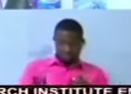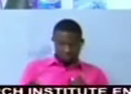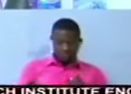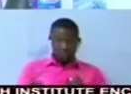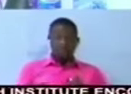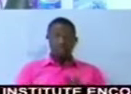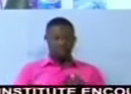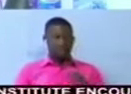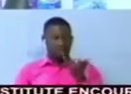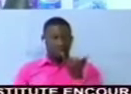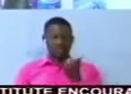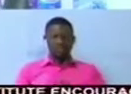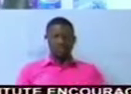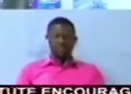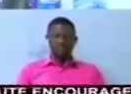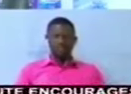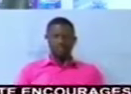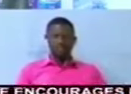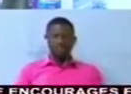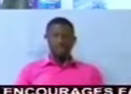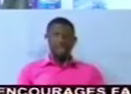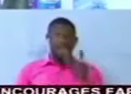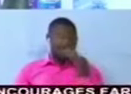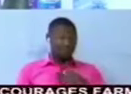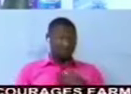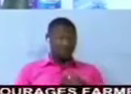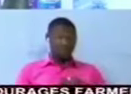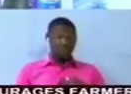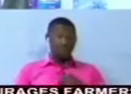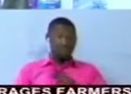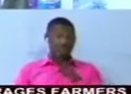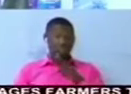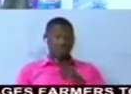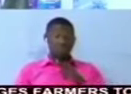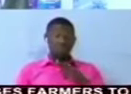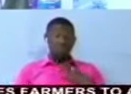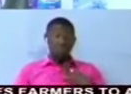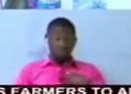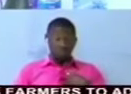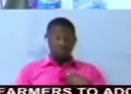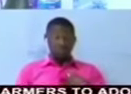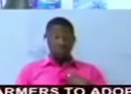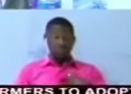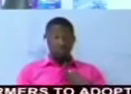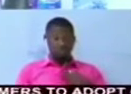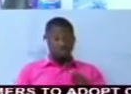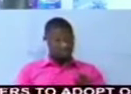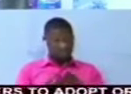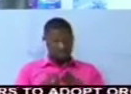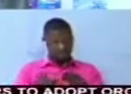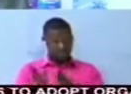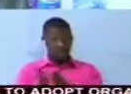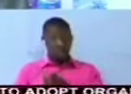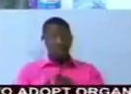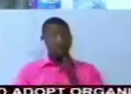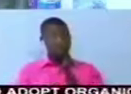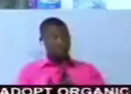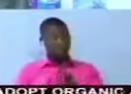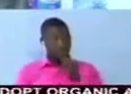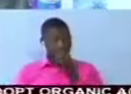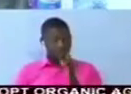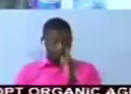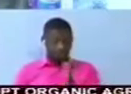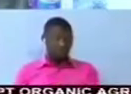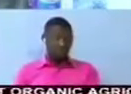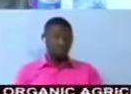said yes. Waaw bo bañe melni ne waxal deug. If you don't want to be like this, just tell the truth. Yalla ne ñoñu xam ngeen ki. That's